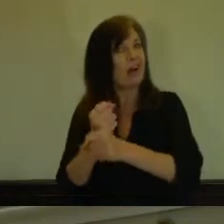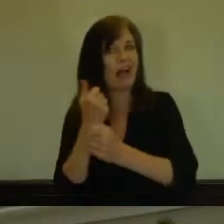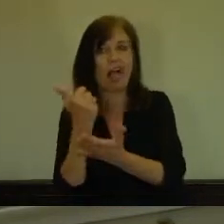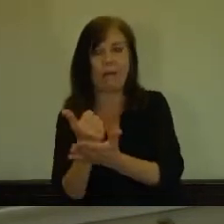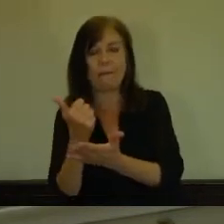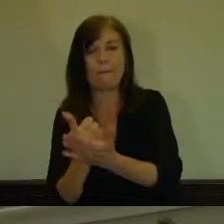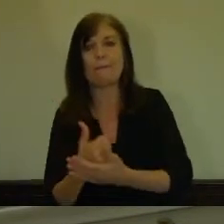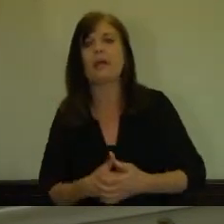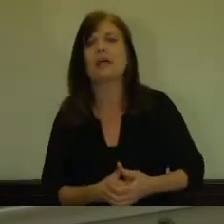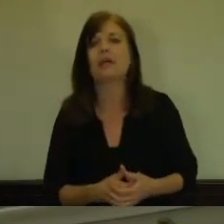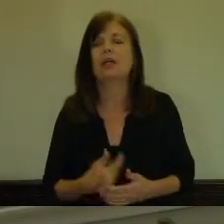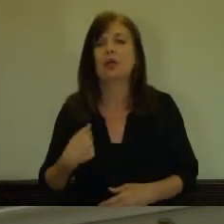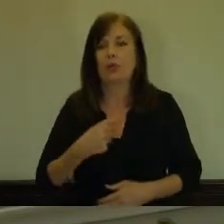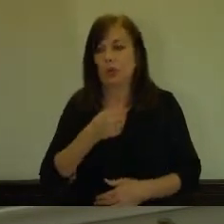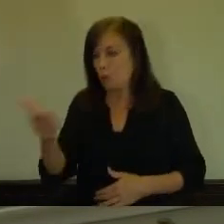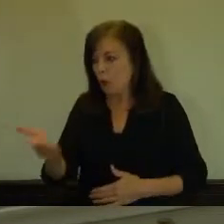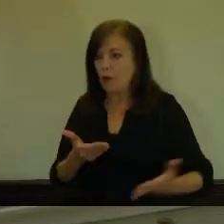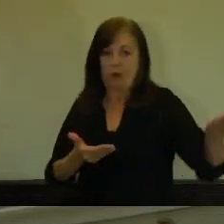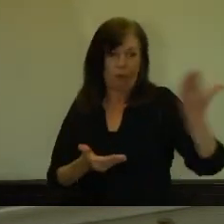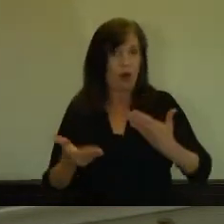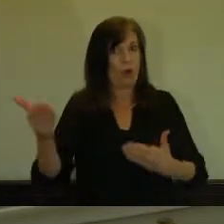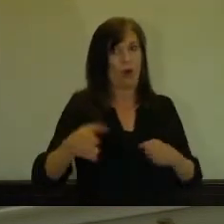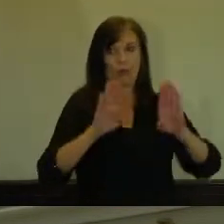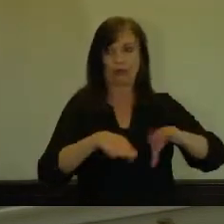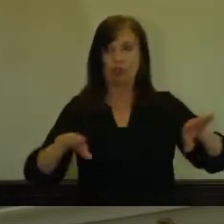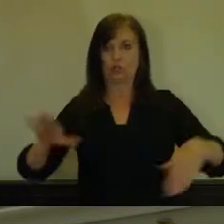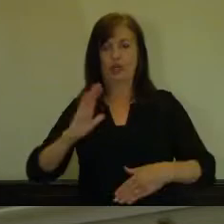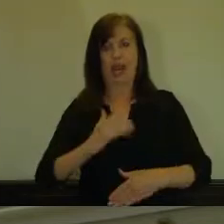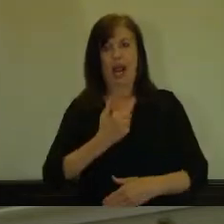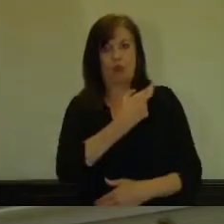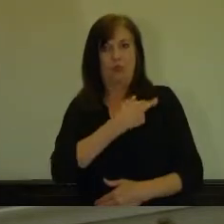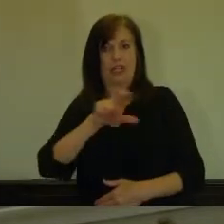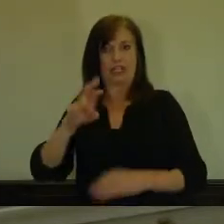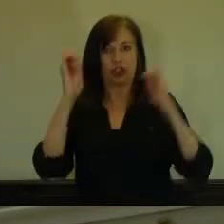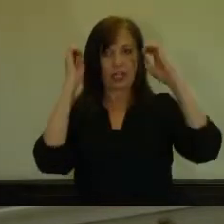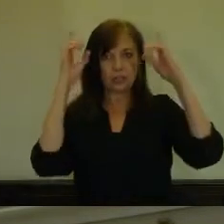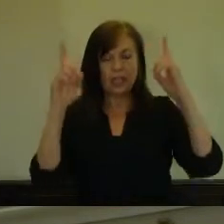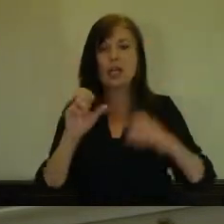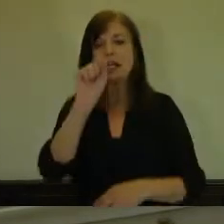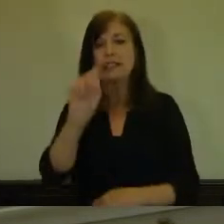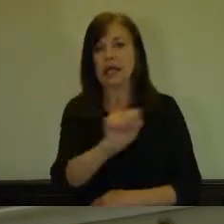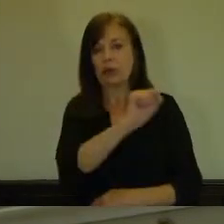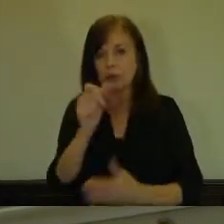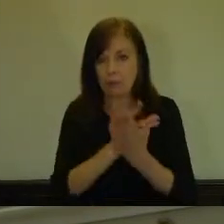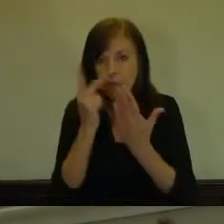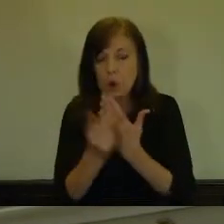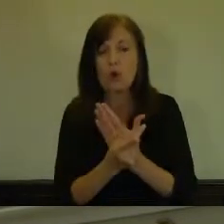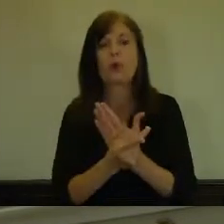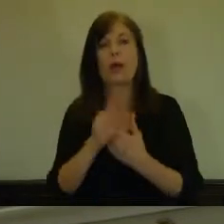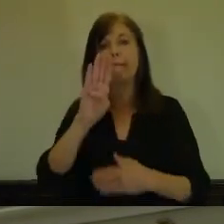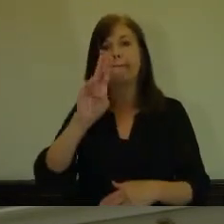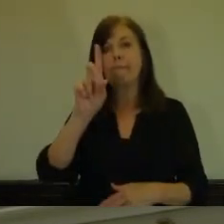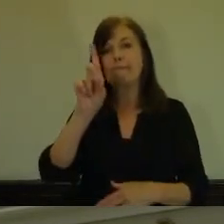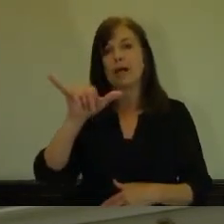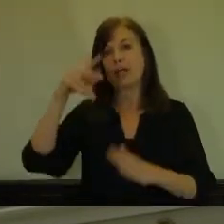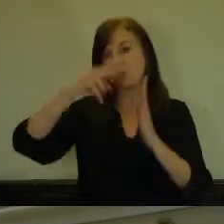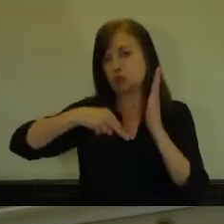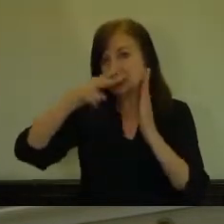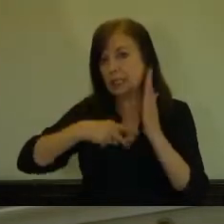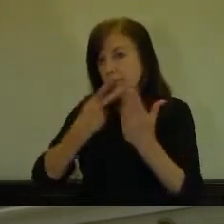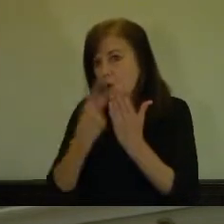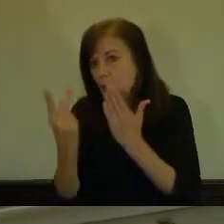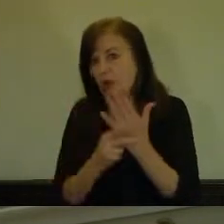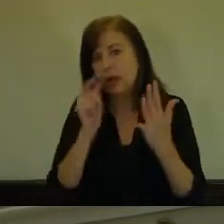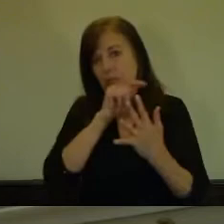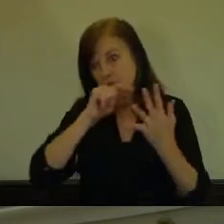to welcome and care for children in our religious ed program, our sacramental programs, our buddy reader programs.